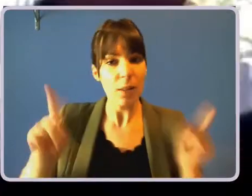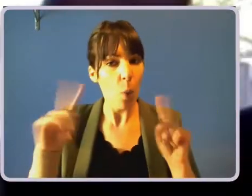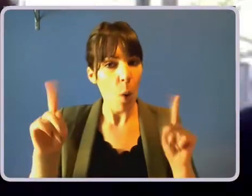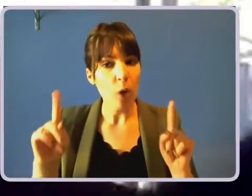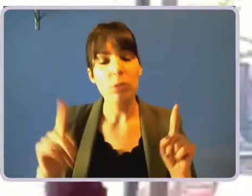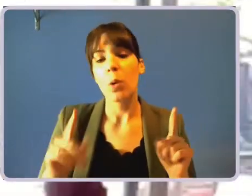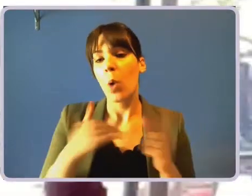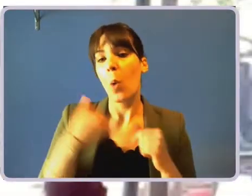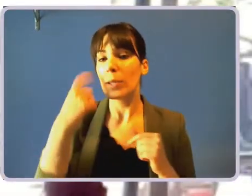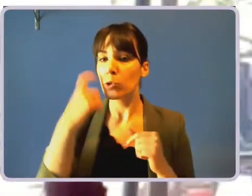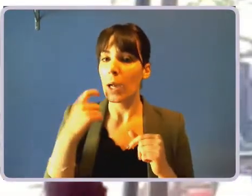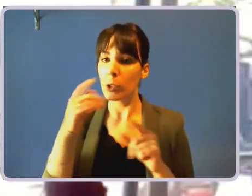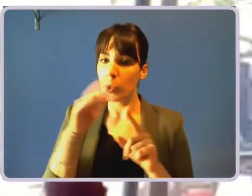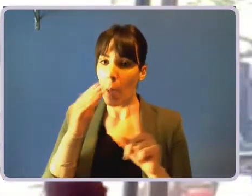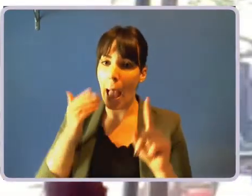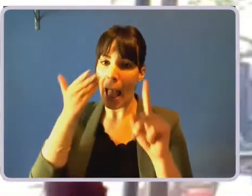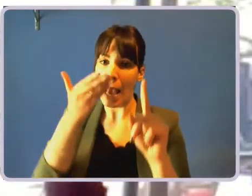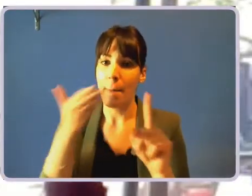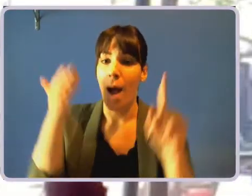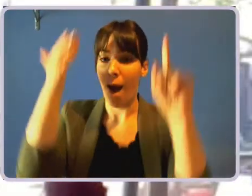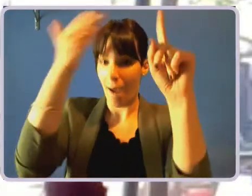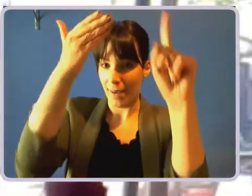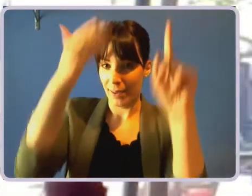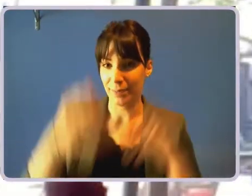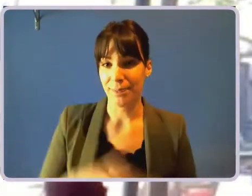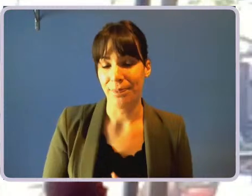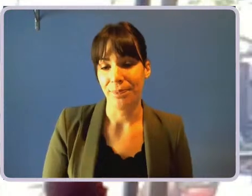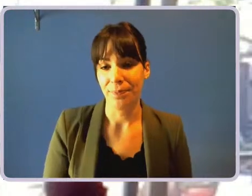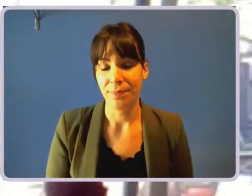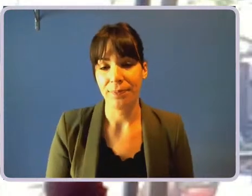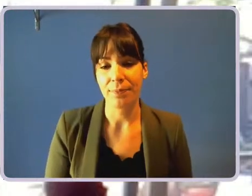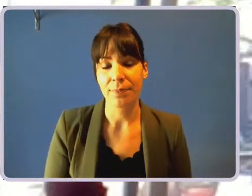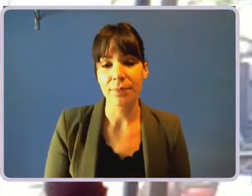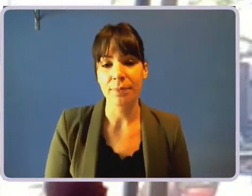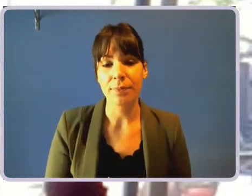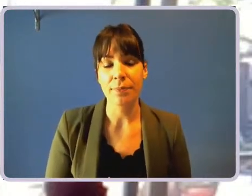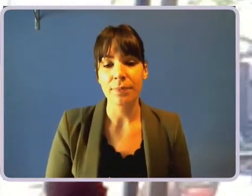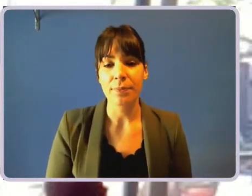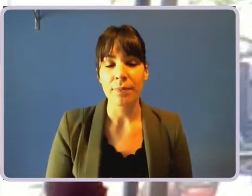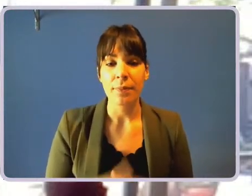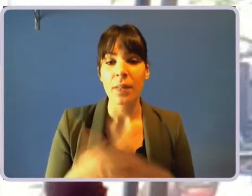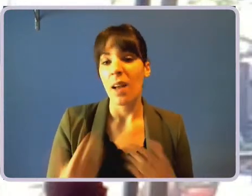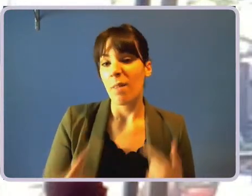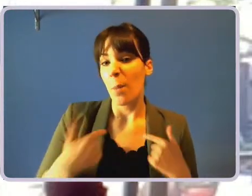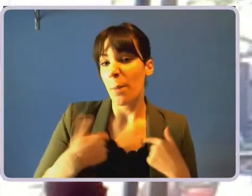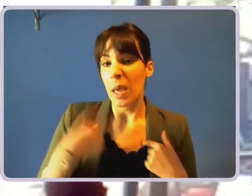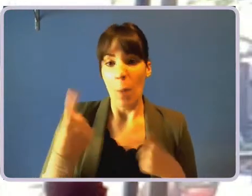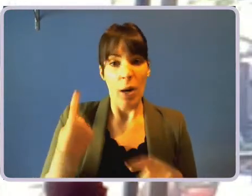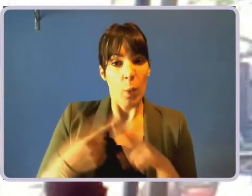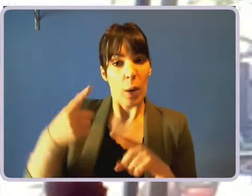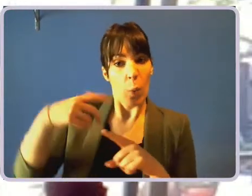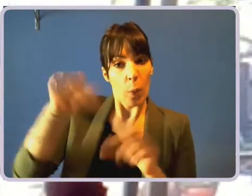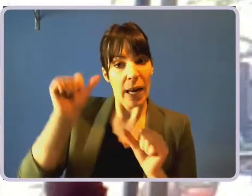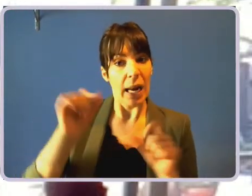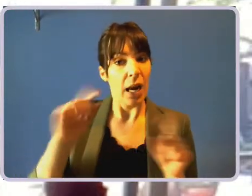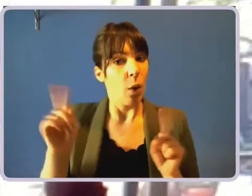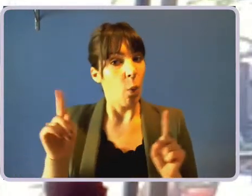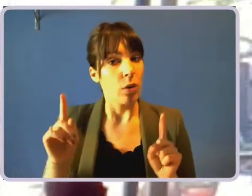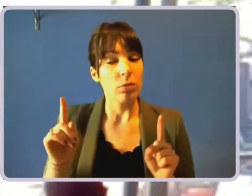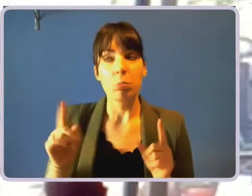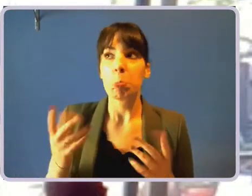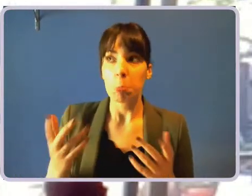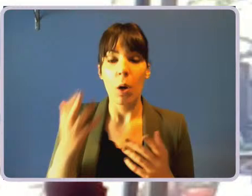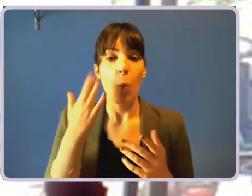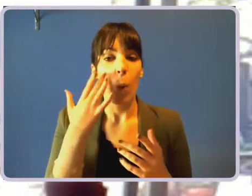Just always aim higher. I think for me, a quick win would be, when we look at